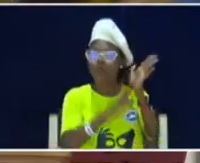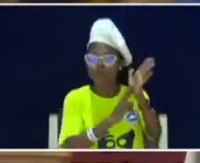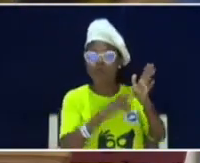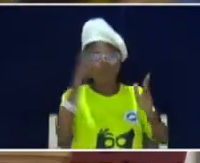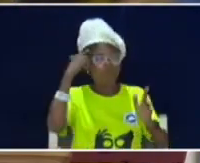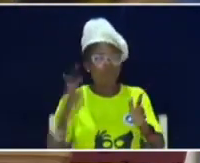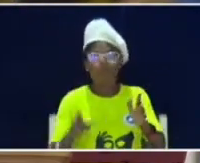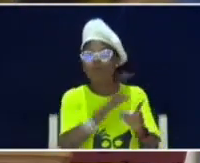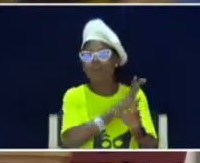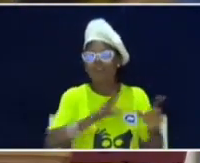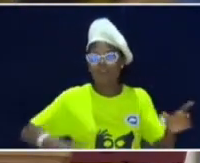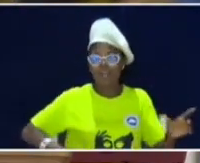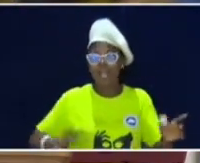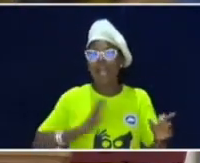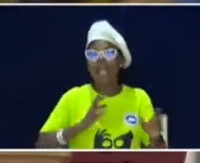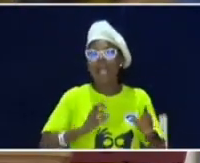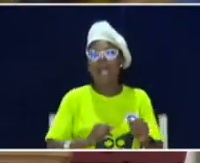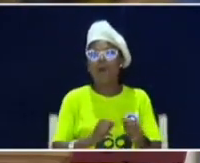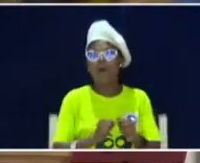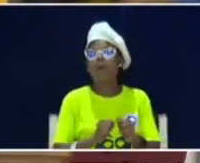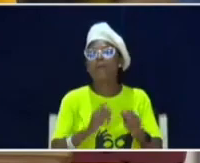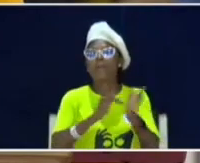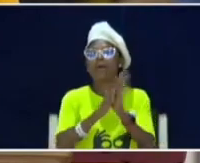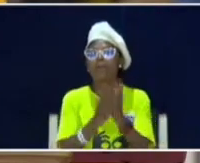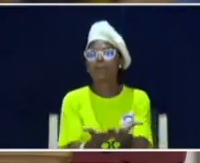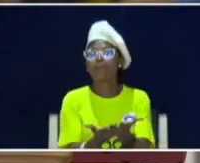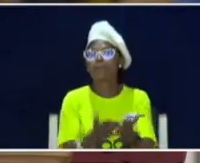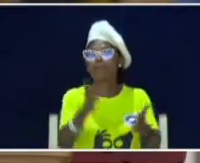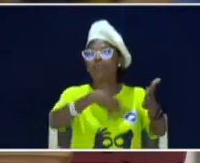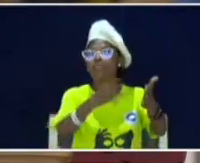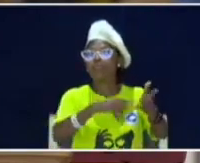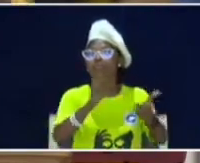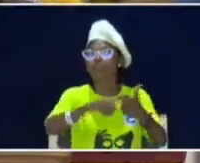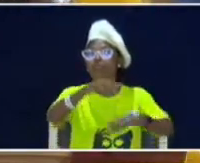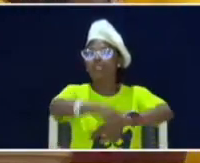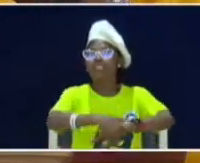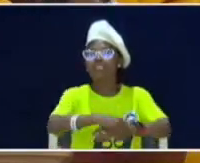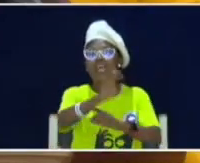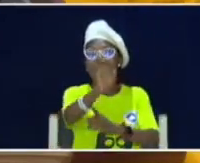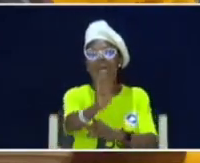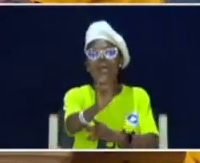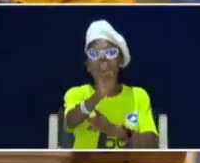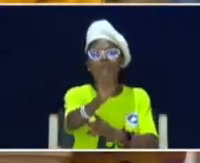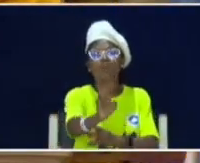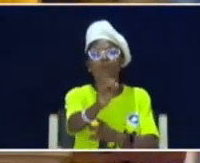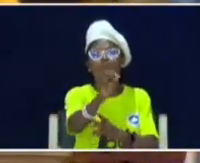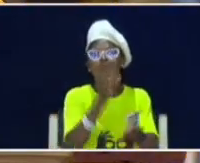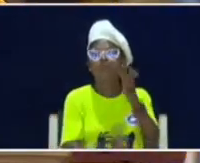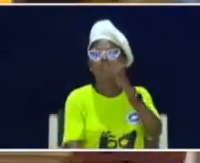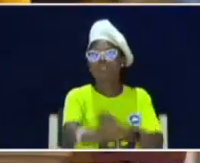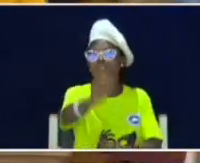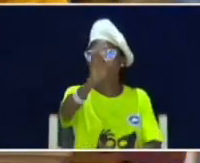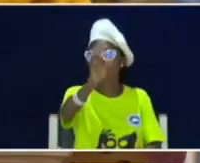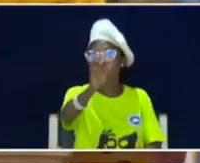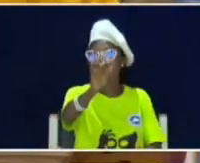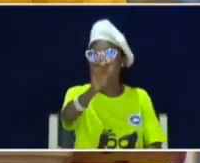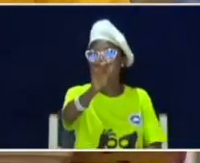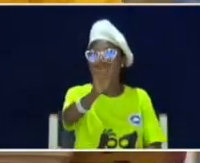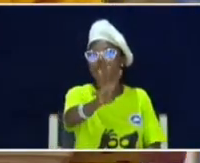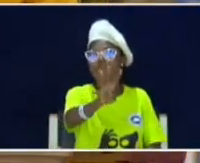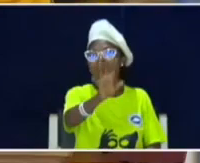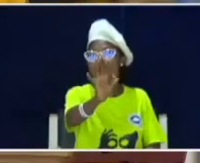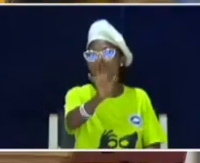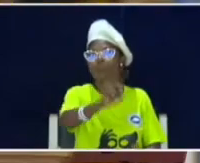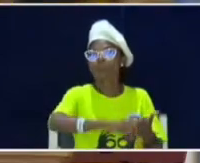Christ. Our text tonight, Exodus chapter 19, verse 1 to 4. Verse 4